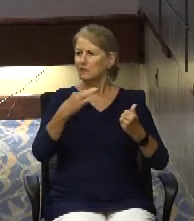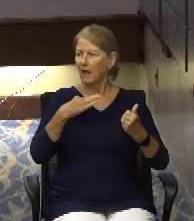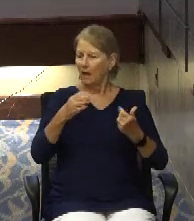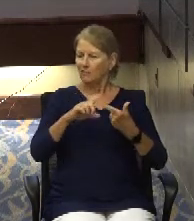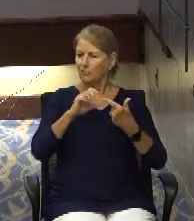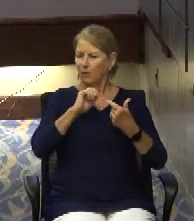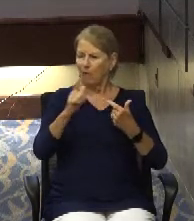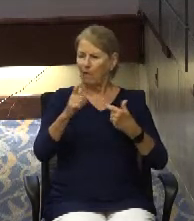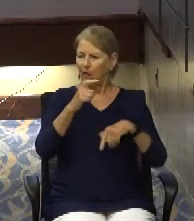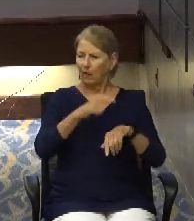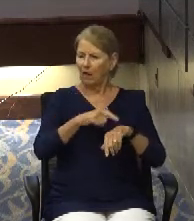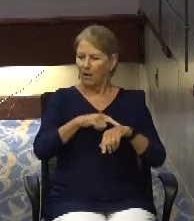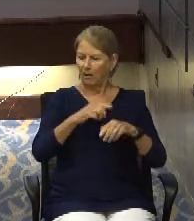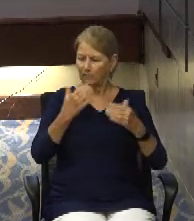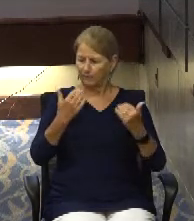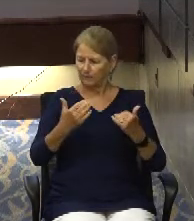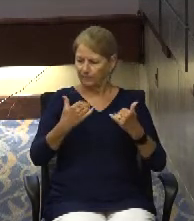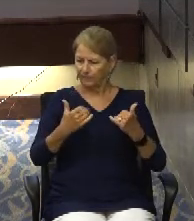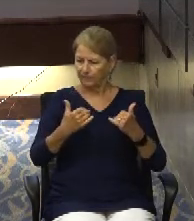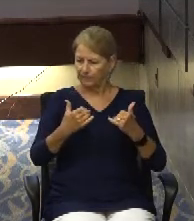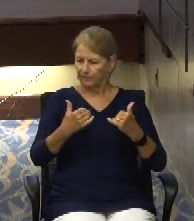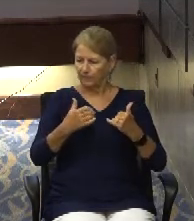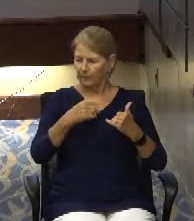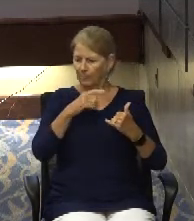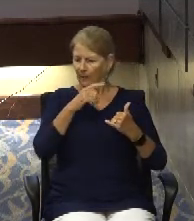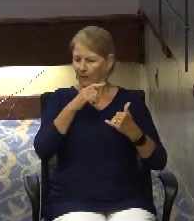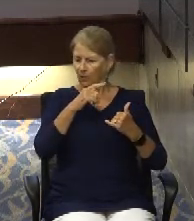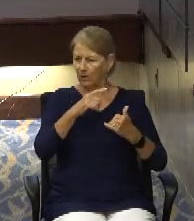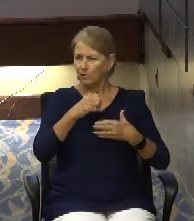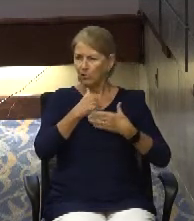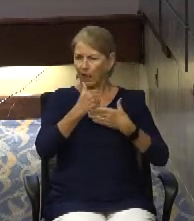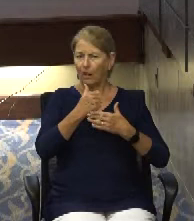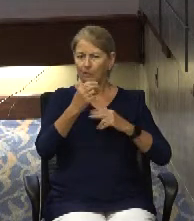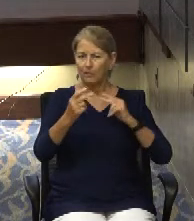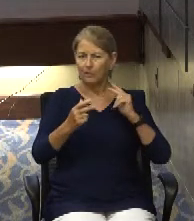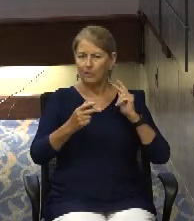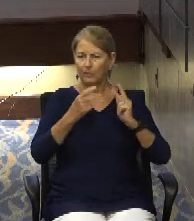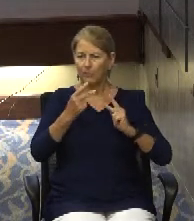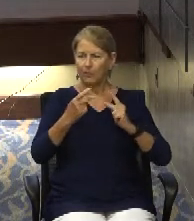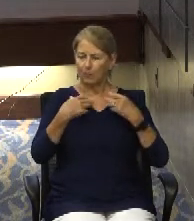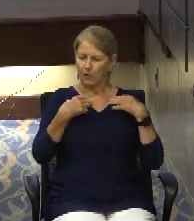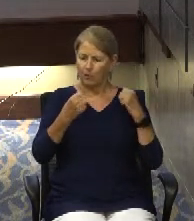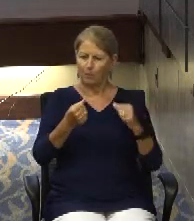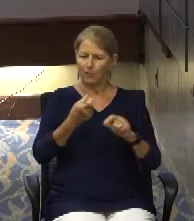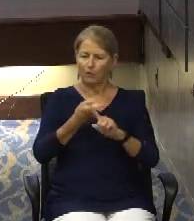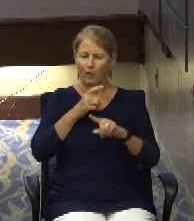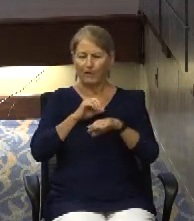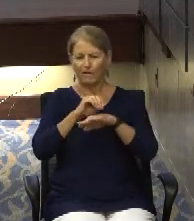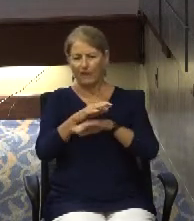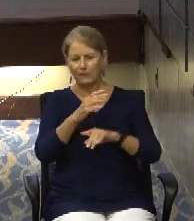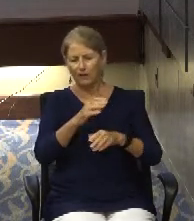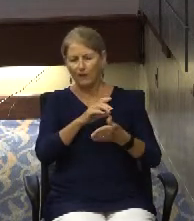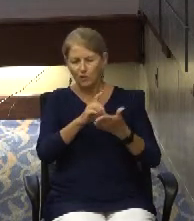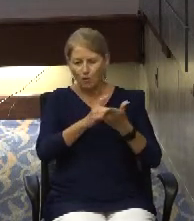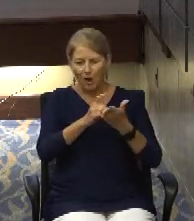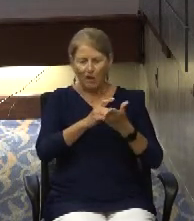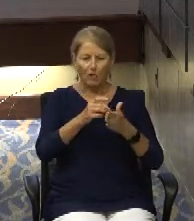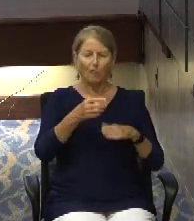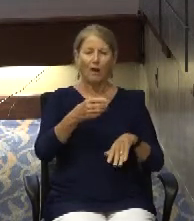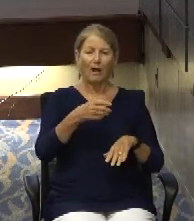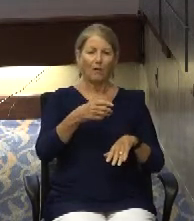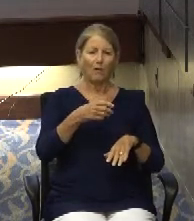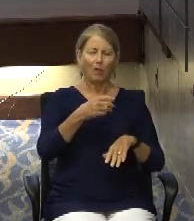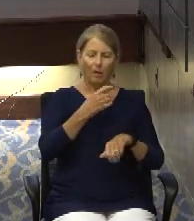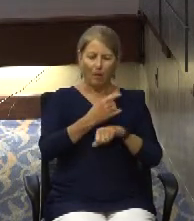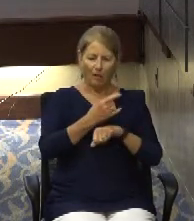one or more of the following purposes. 1, to help residents recuperate from the effects of drugs or alcohol addiction. 2, to help homeless persons or families